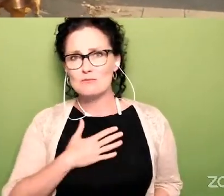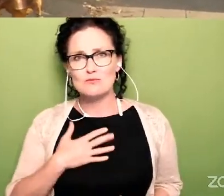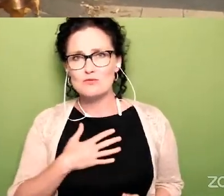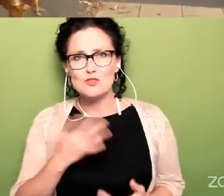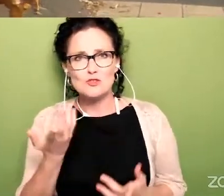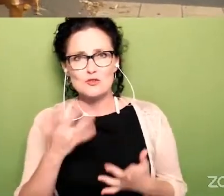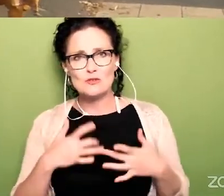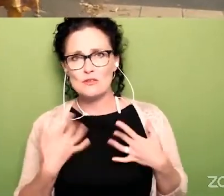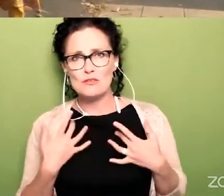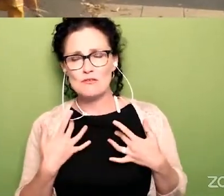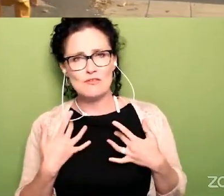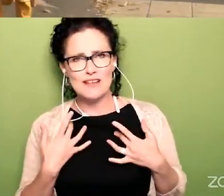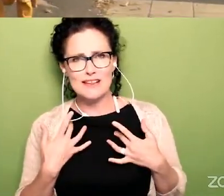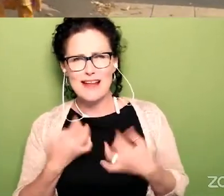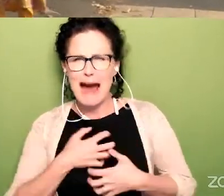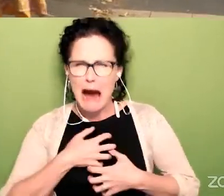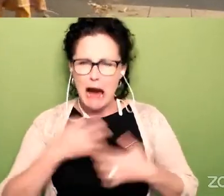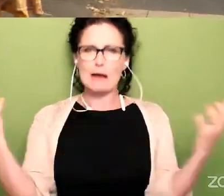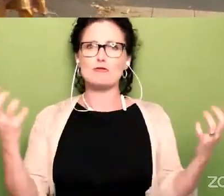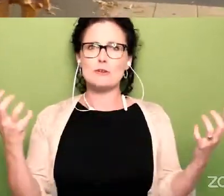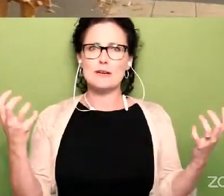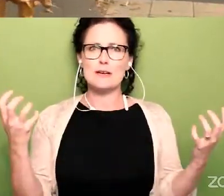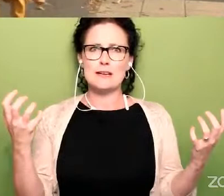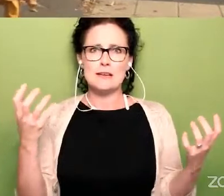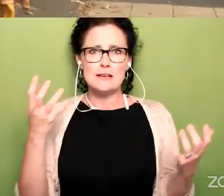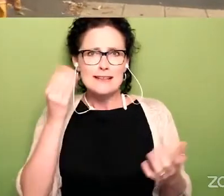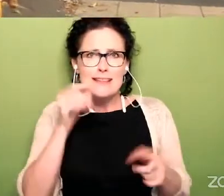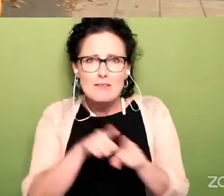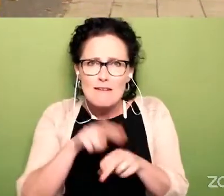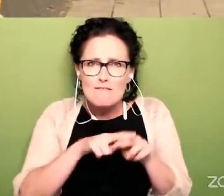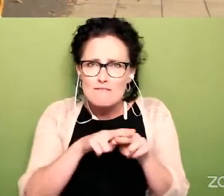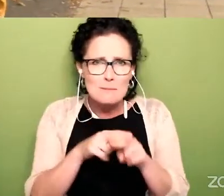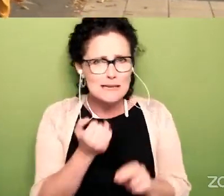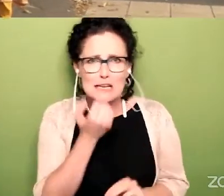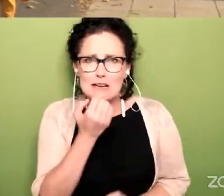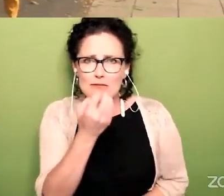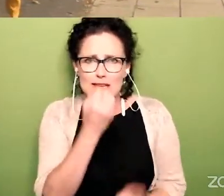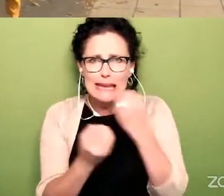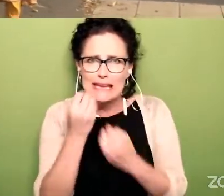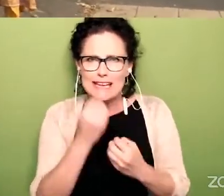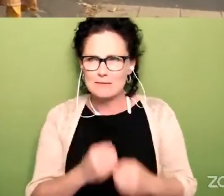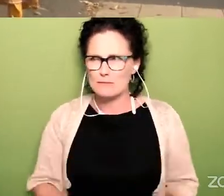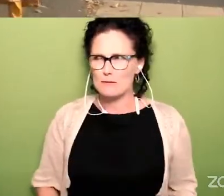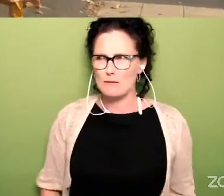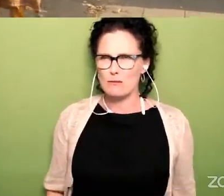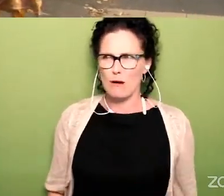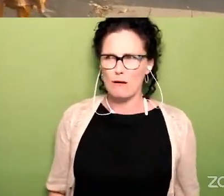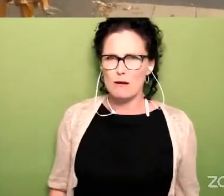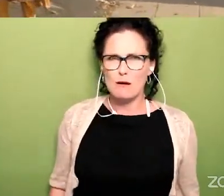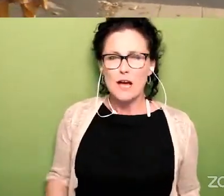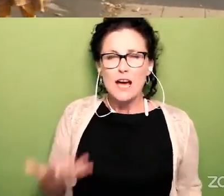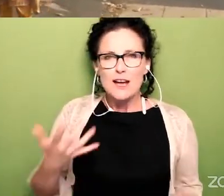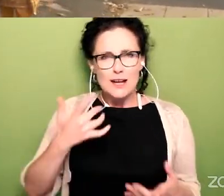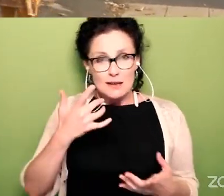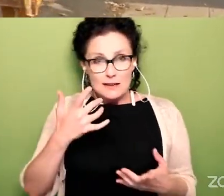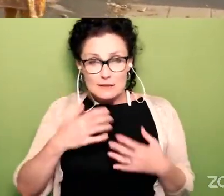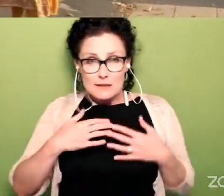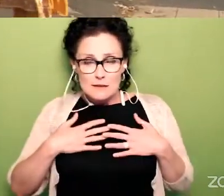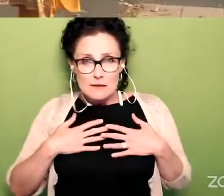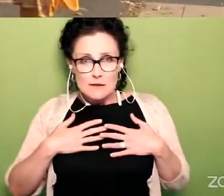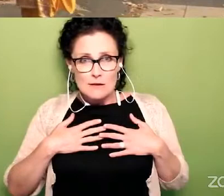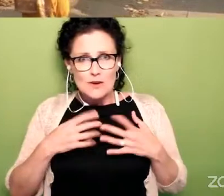correctly. You see someone different from you and you see danger, correct? No excuse for talking to you like that. In my ingredients for a good